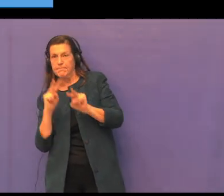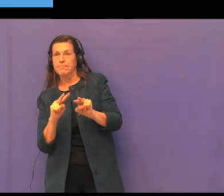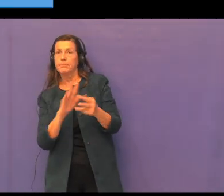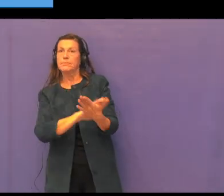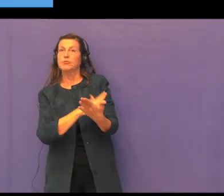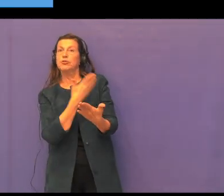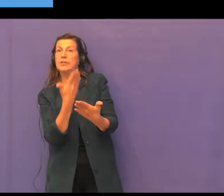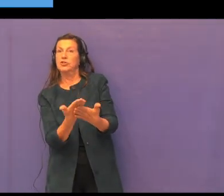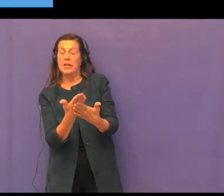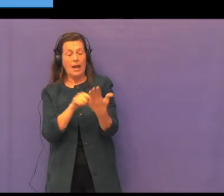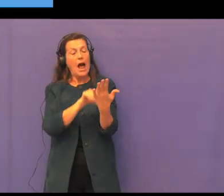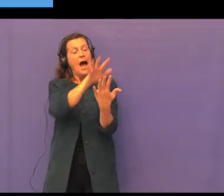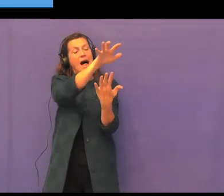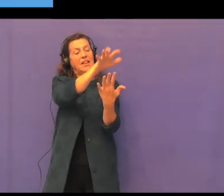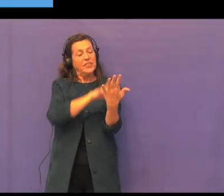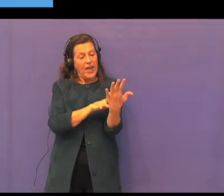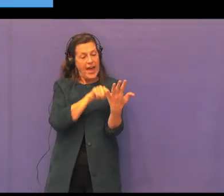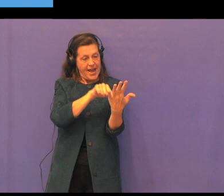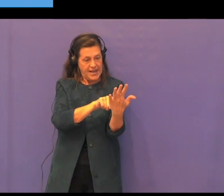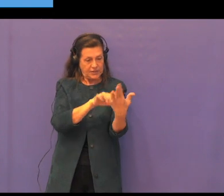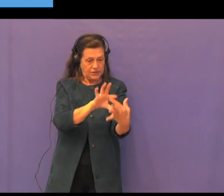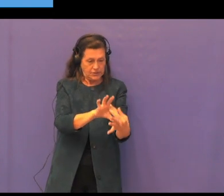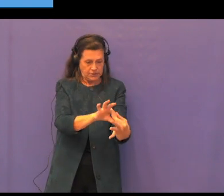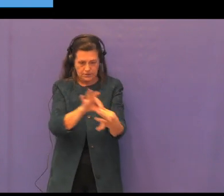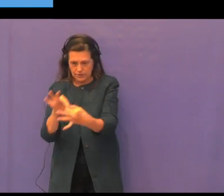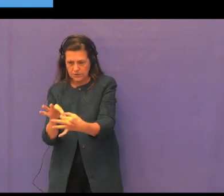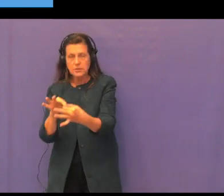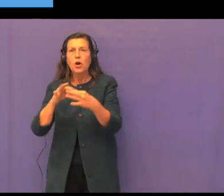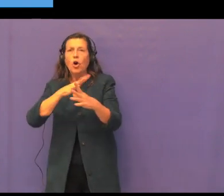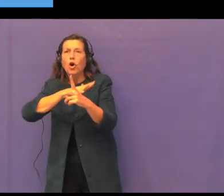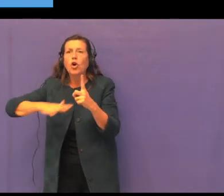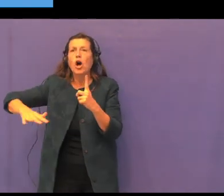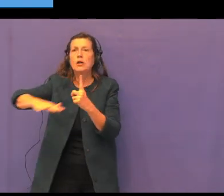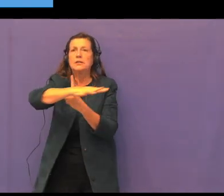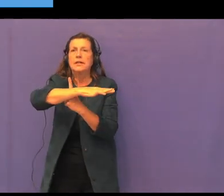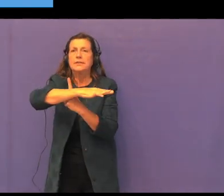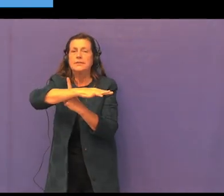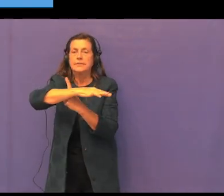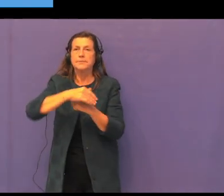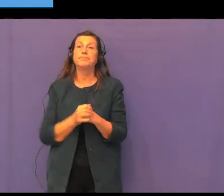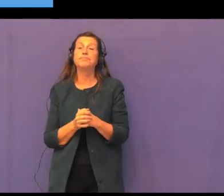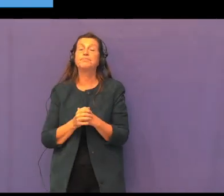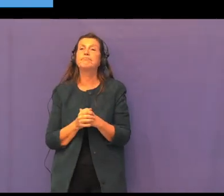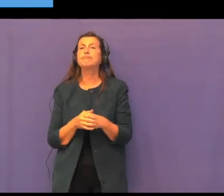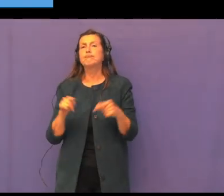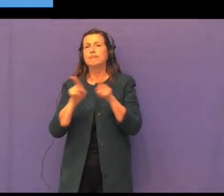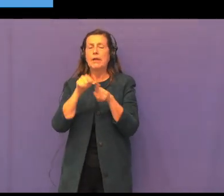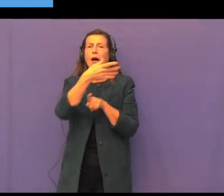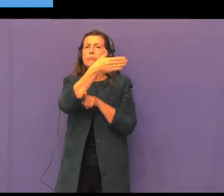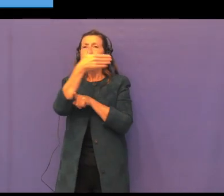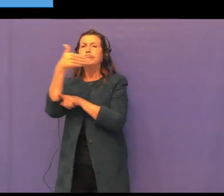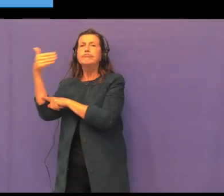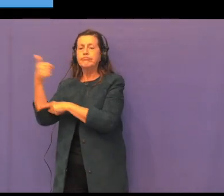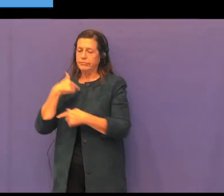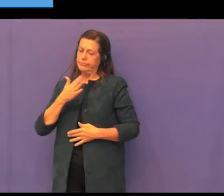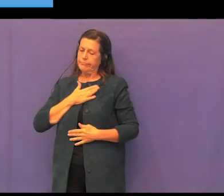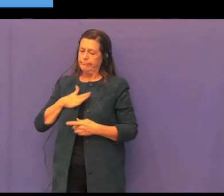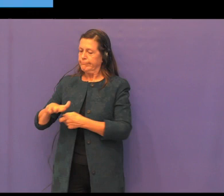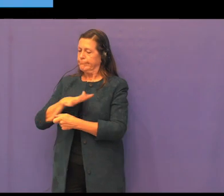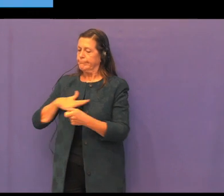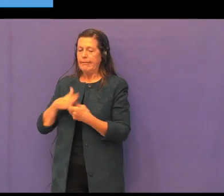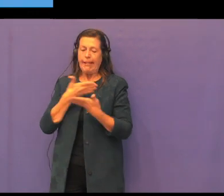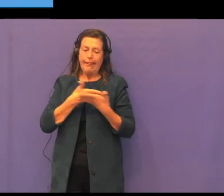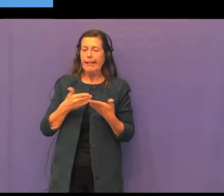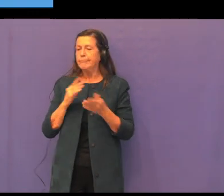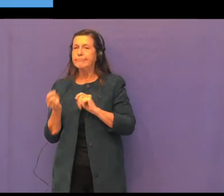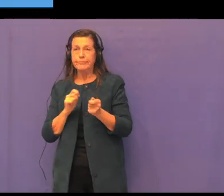is what I'm going to call the ethnocentric, the second is the geocentric, and finally the terracentric.